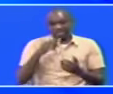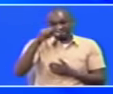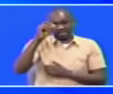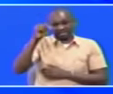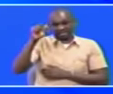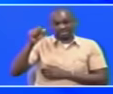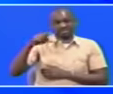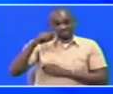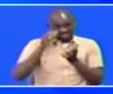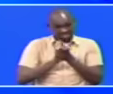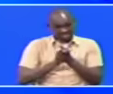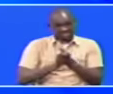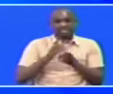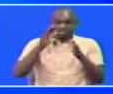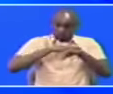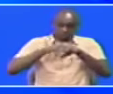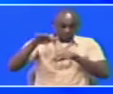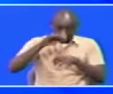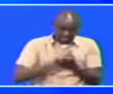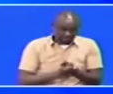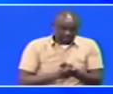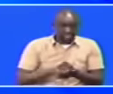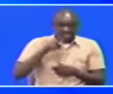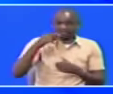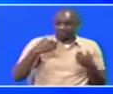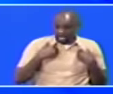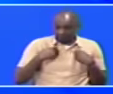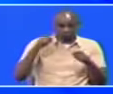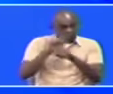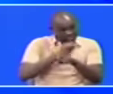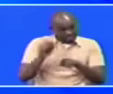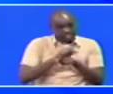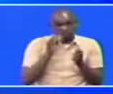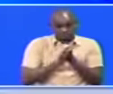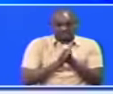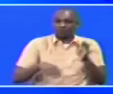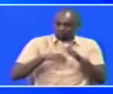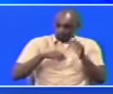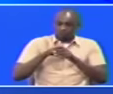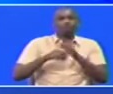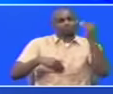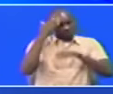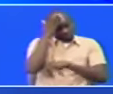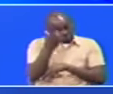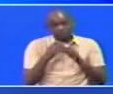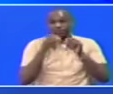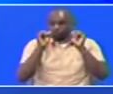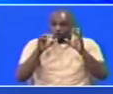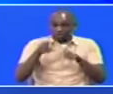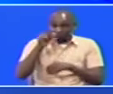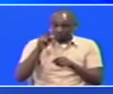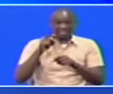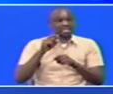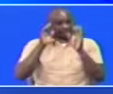School, Gikambura in Kikuyu. They have to be trained by soccer professionals and coaches, an important mission